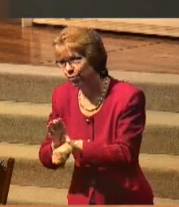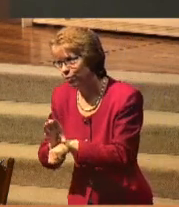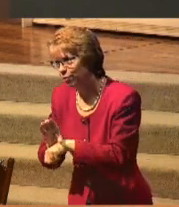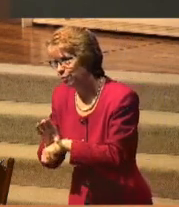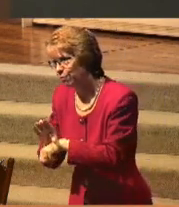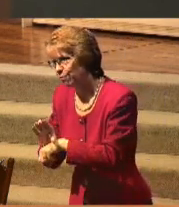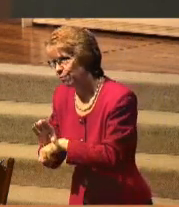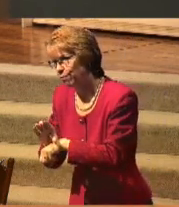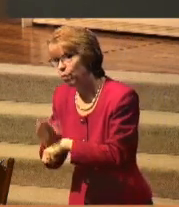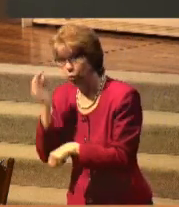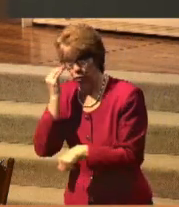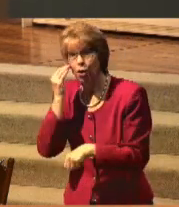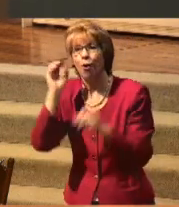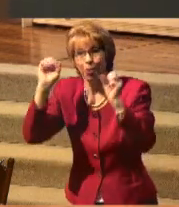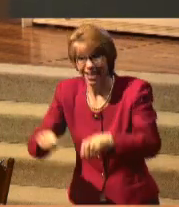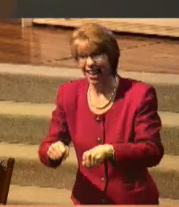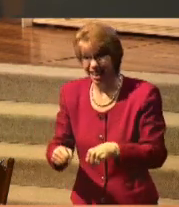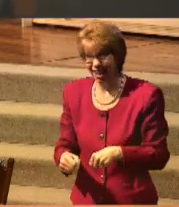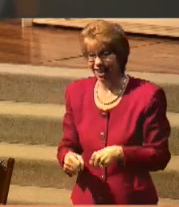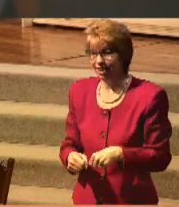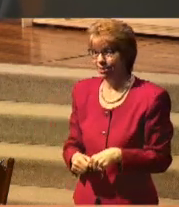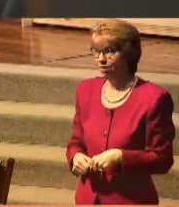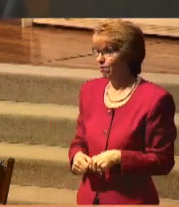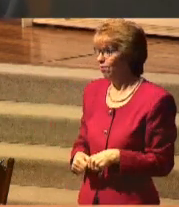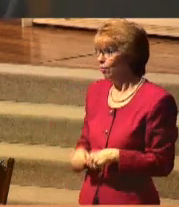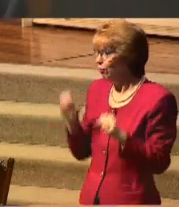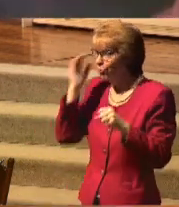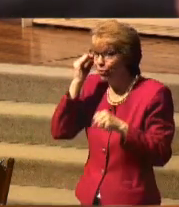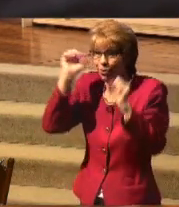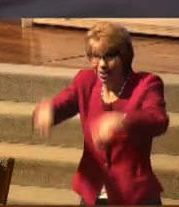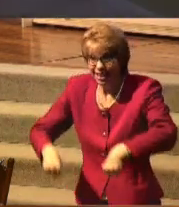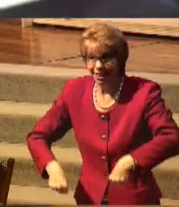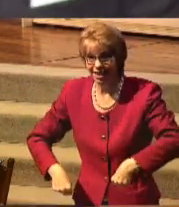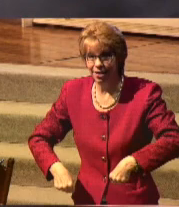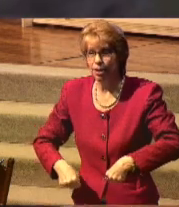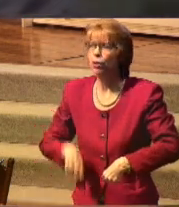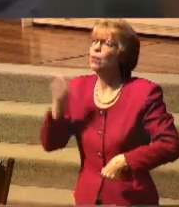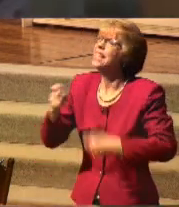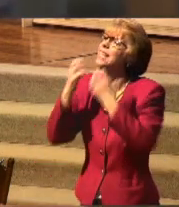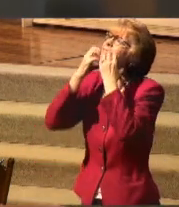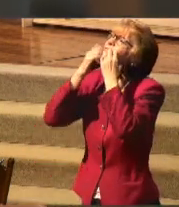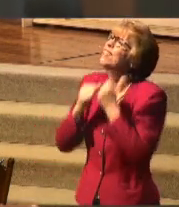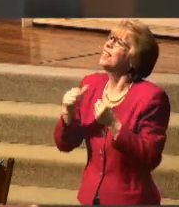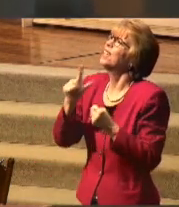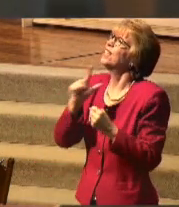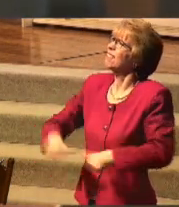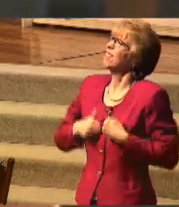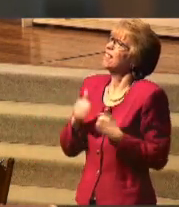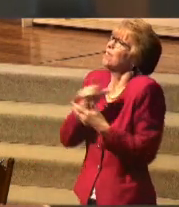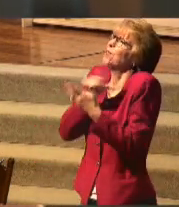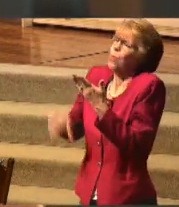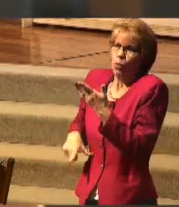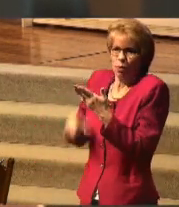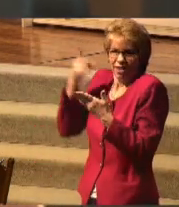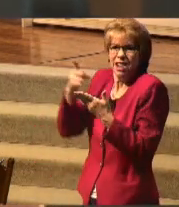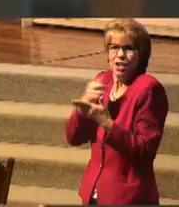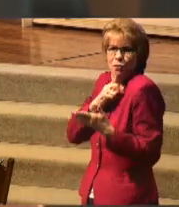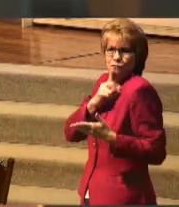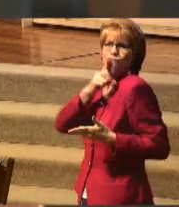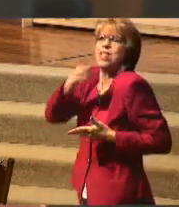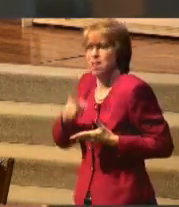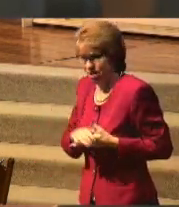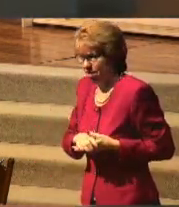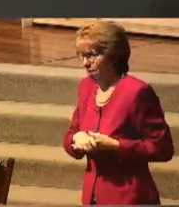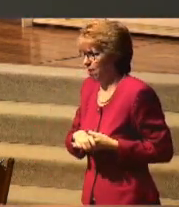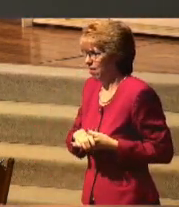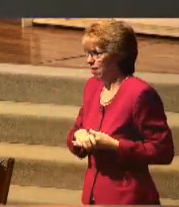You know, we can do that. We need to do that. We need to cherish our living Lord. He's very real. And if he's